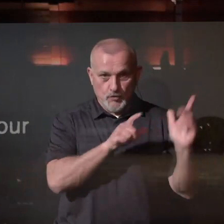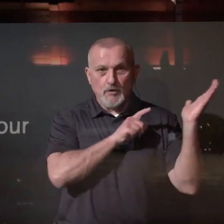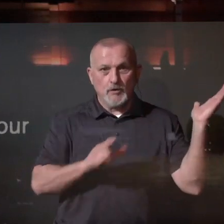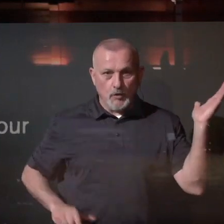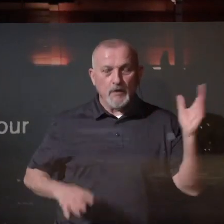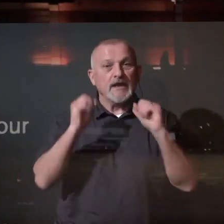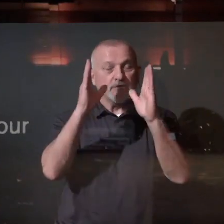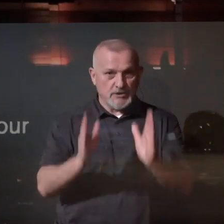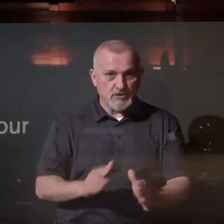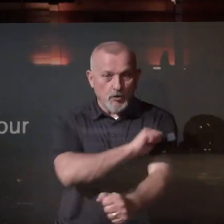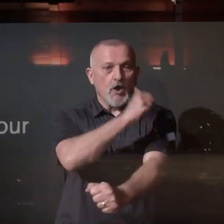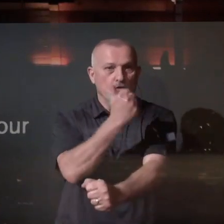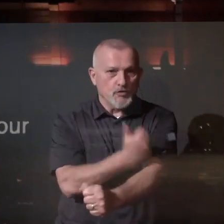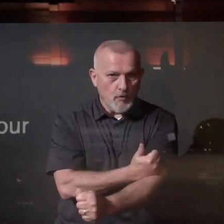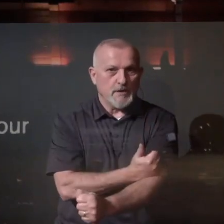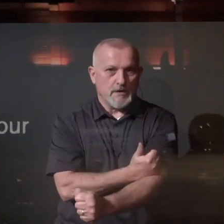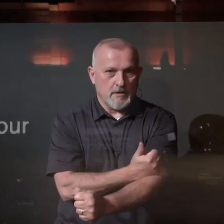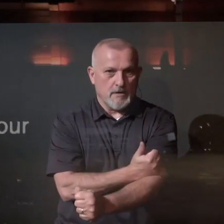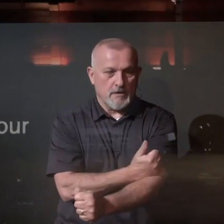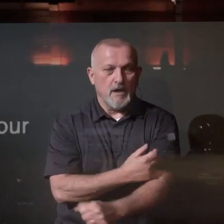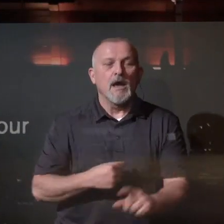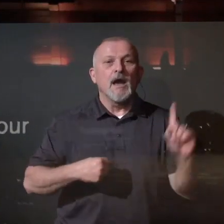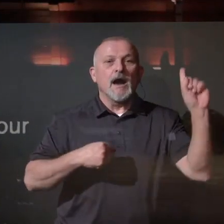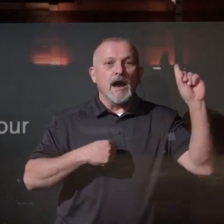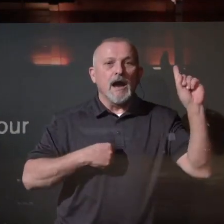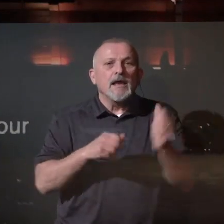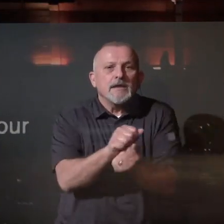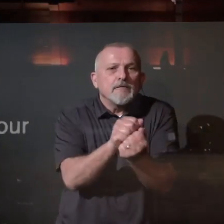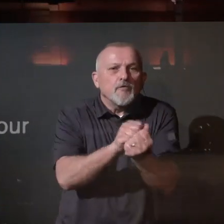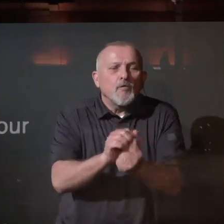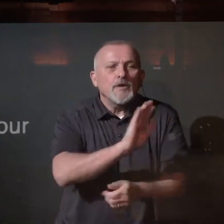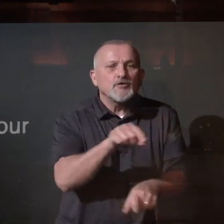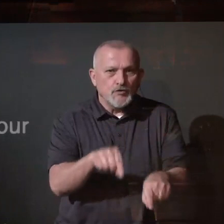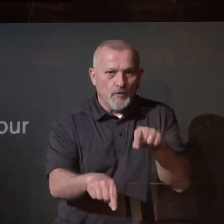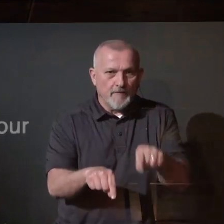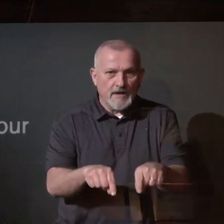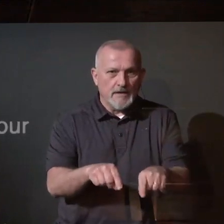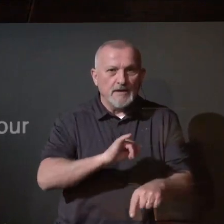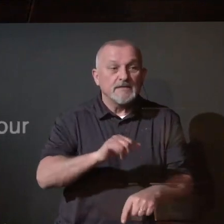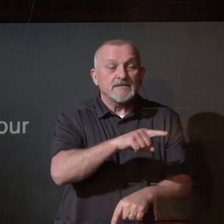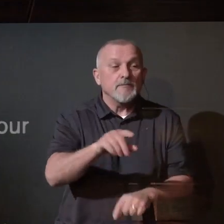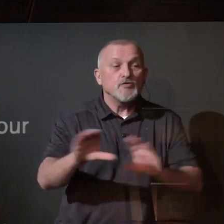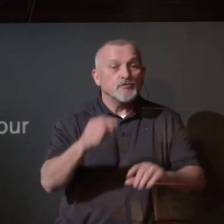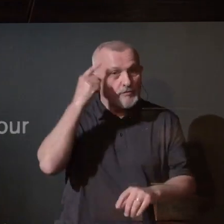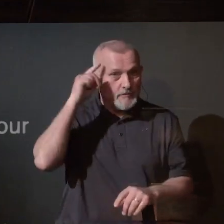and teacher, your authority and teacher, I have washed your feet, and you ought to wash each other's